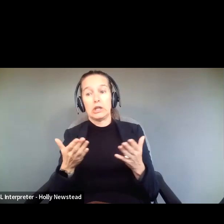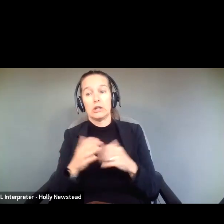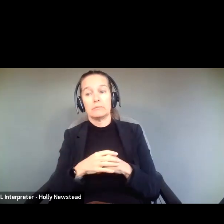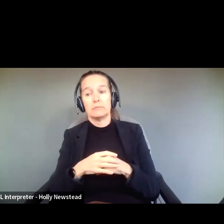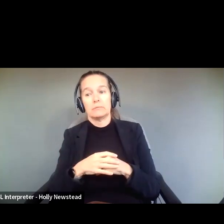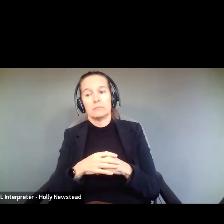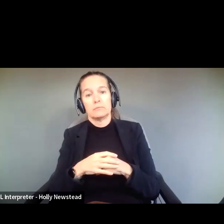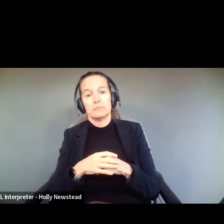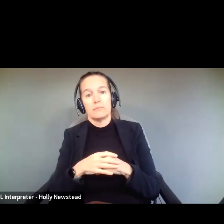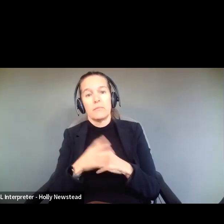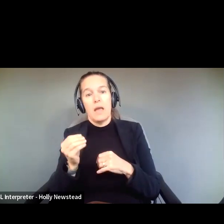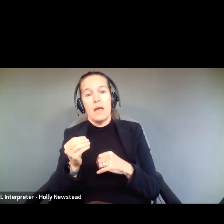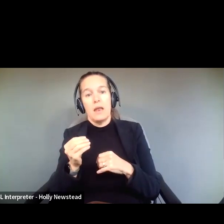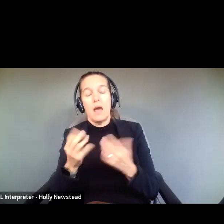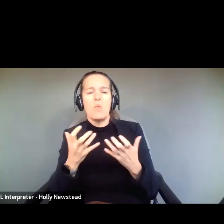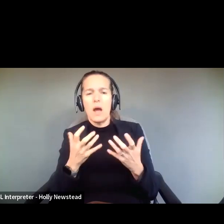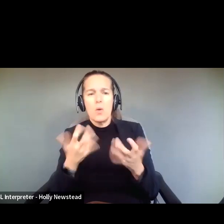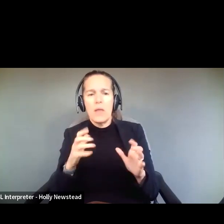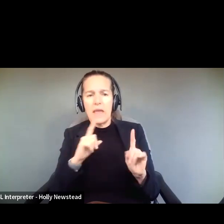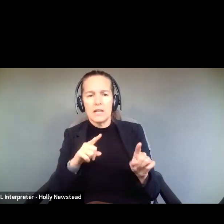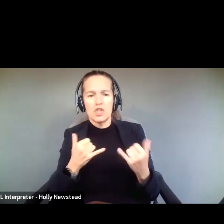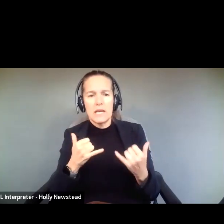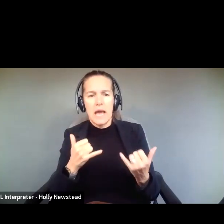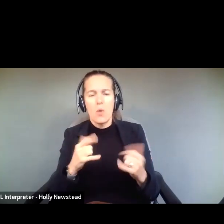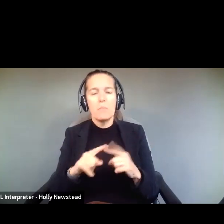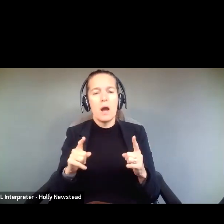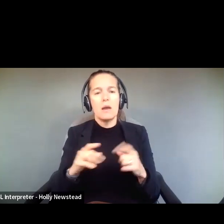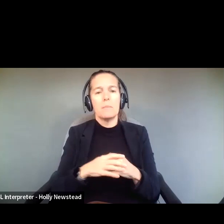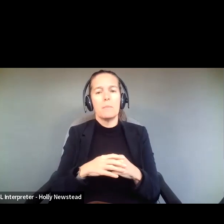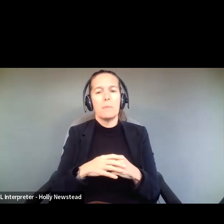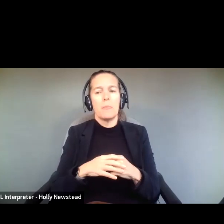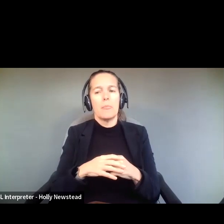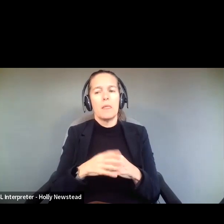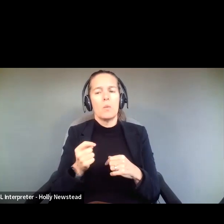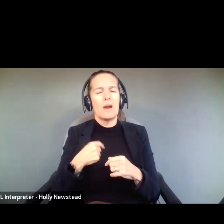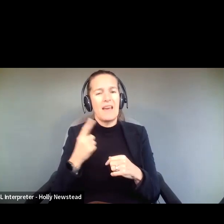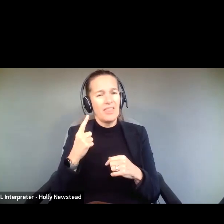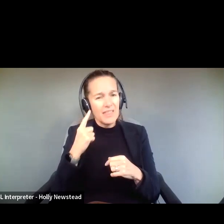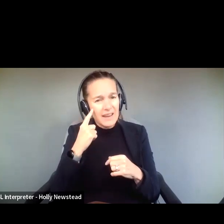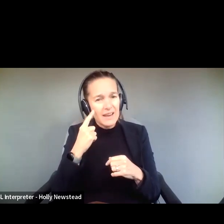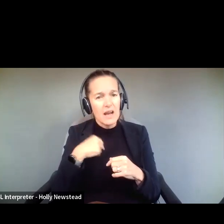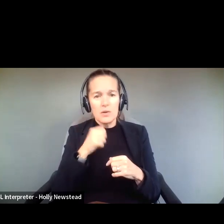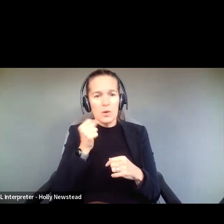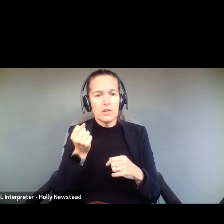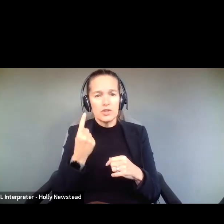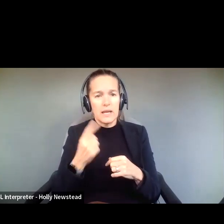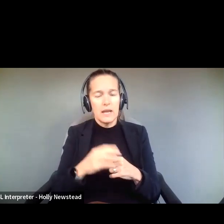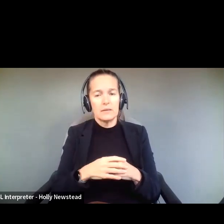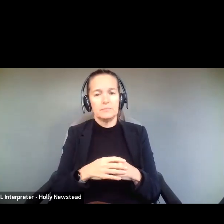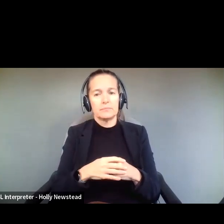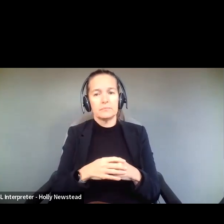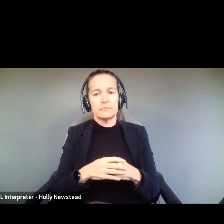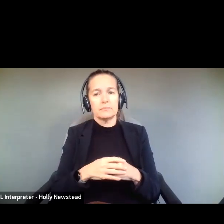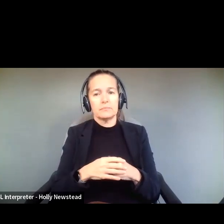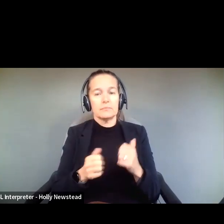staff, and I don't want the answer right now, but what I think I don't understand, and it is the